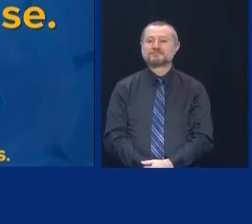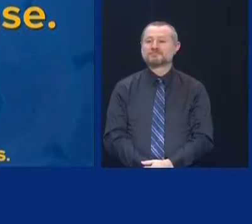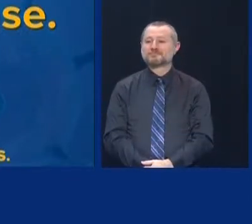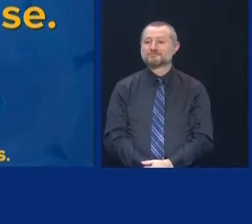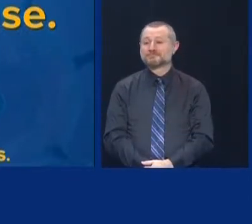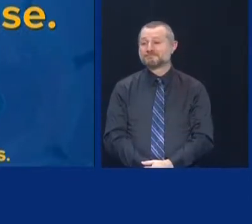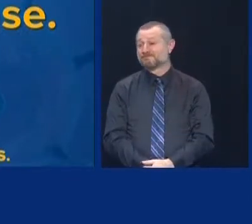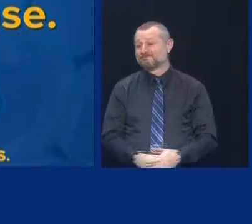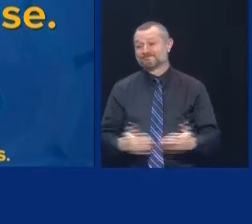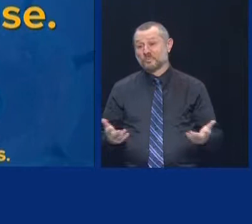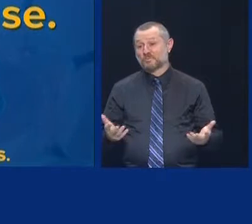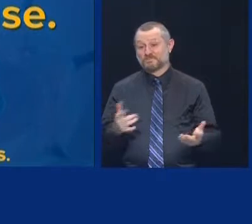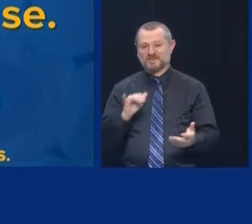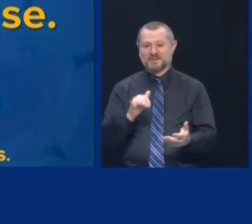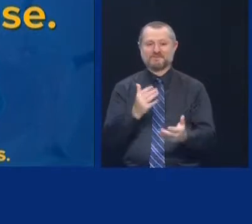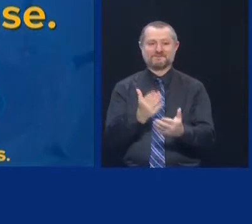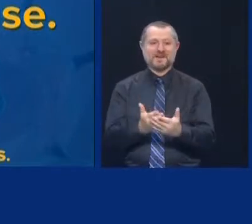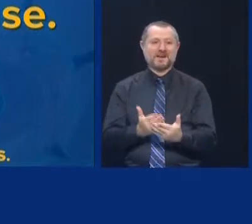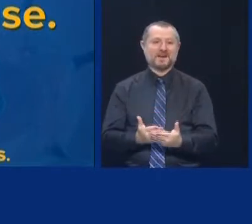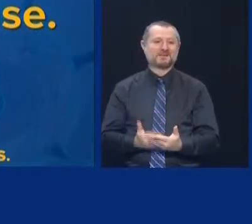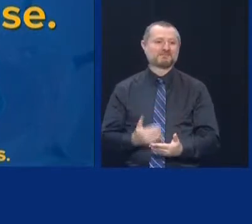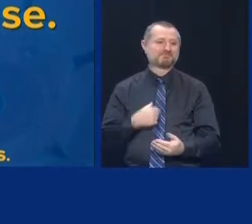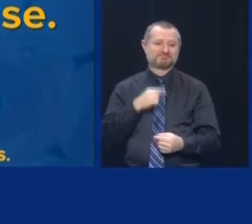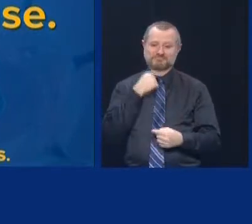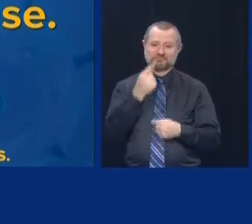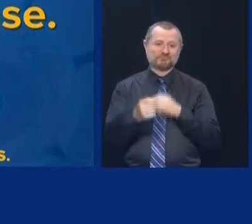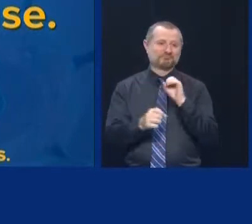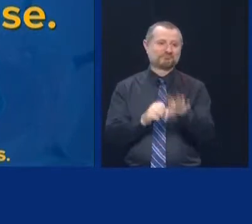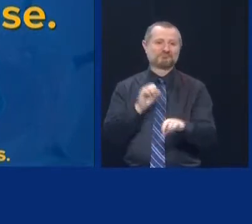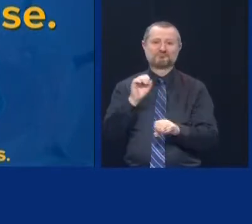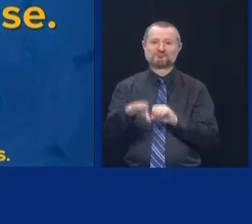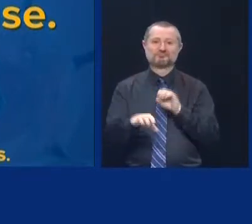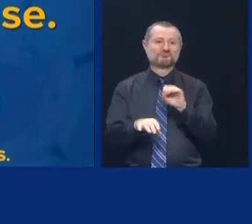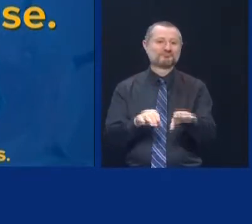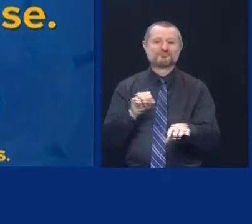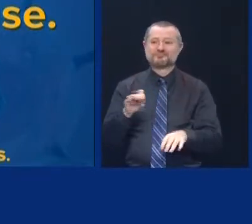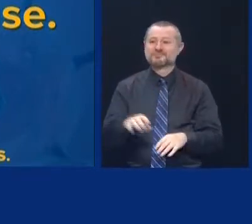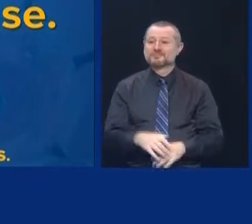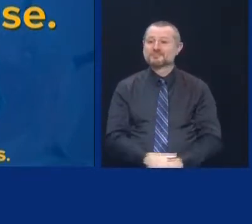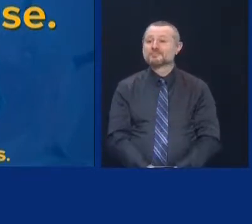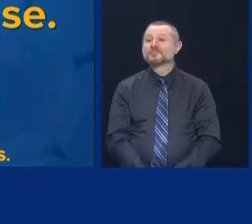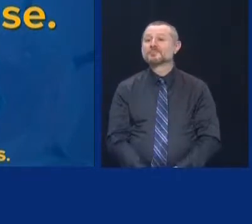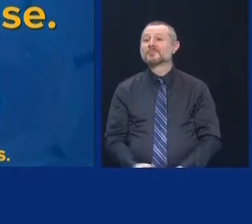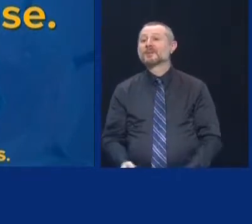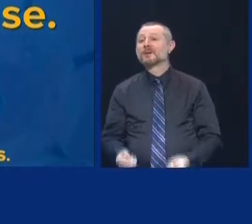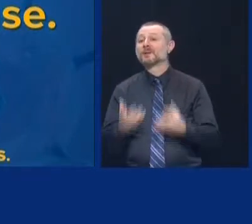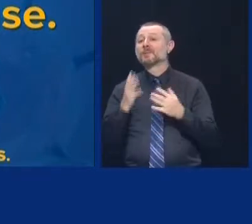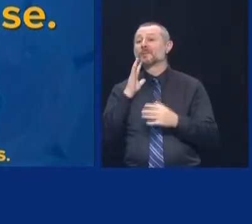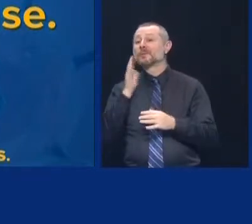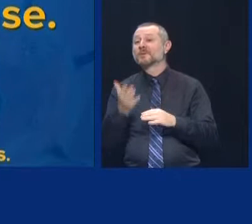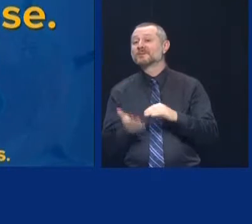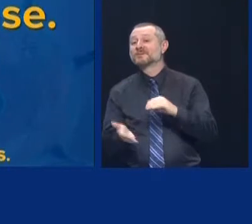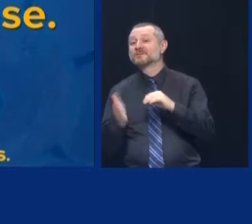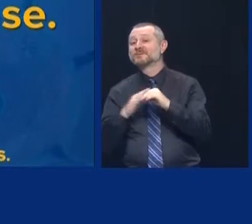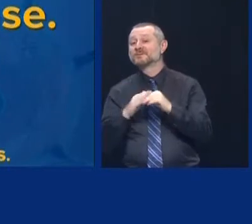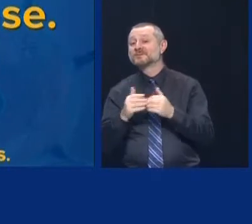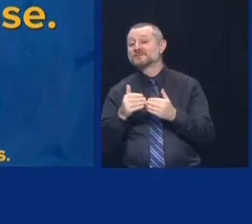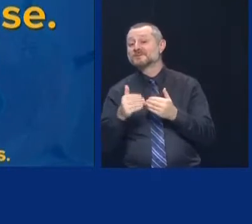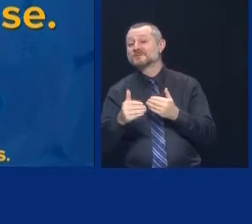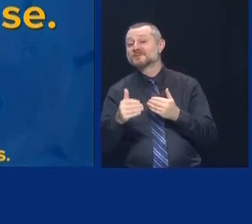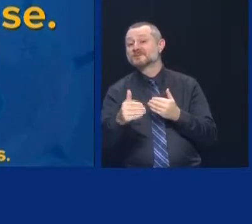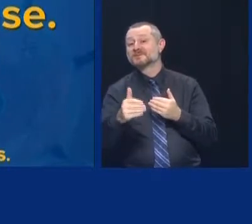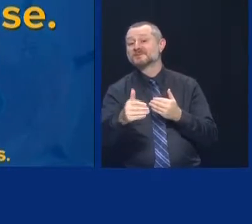Those are the facts of where we are. How much do the numbers go up over Thanksgiving? Nobody